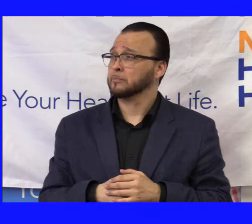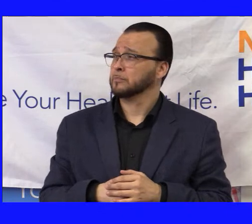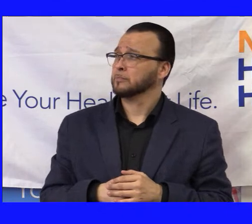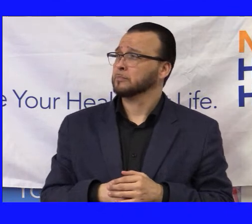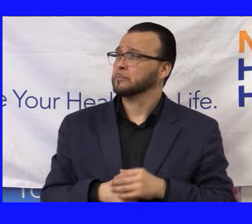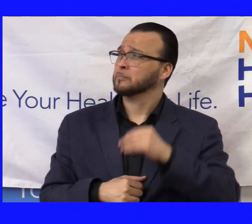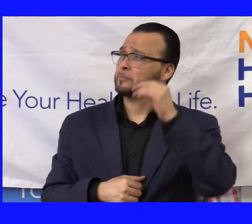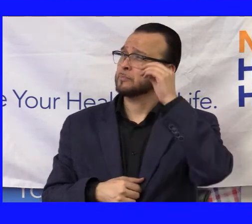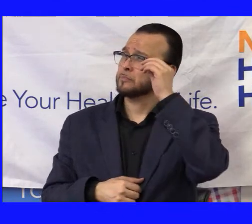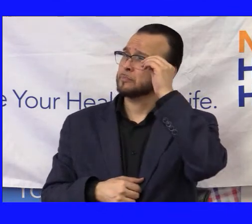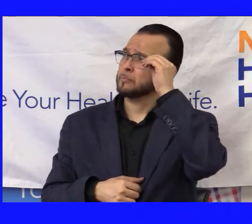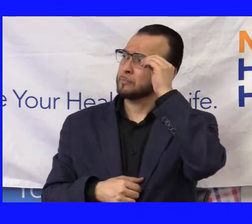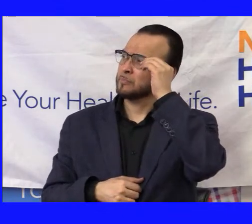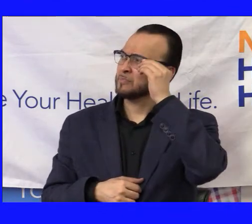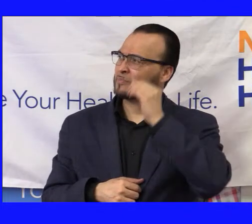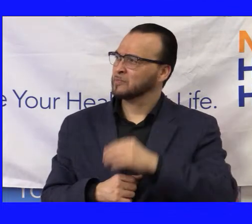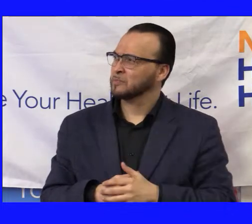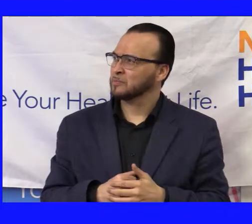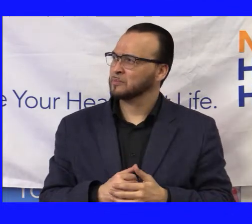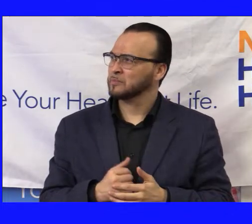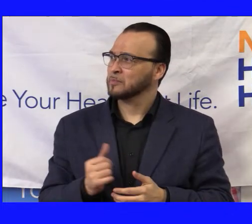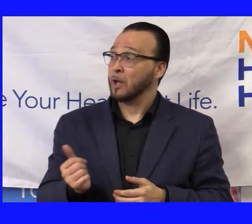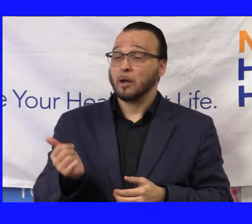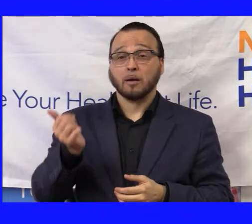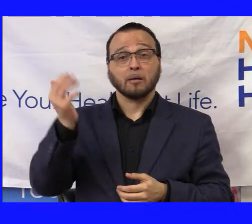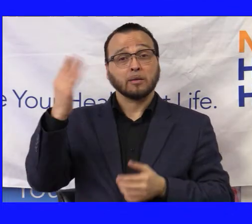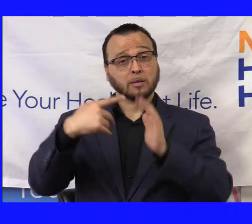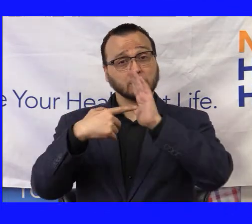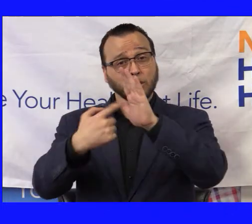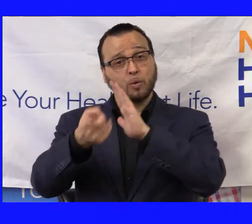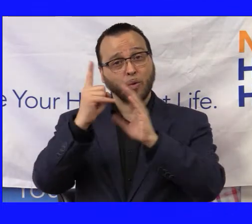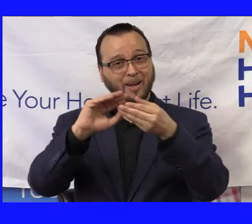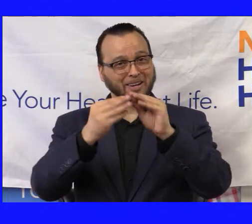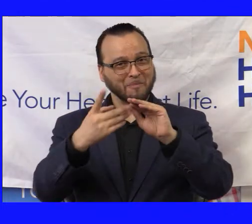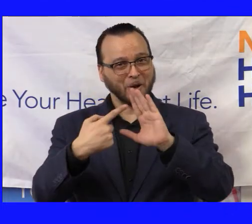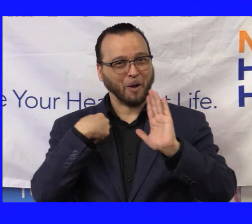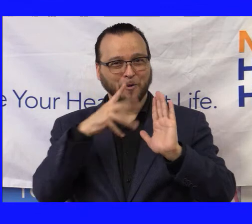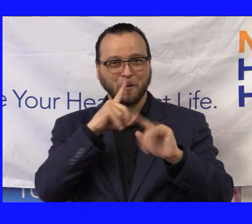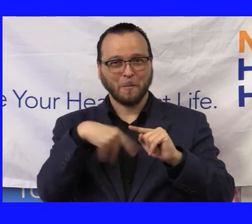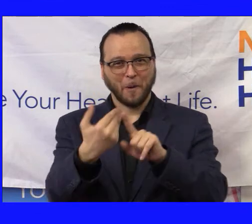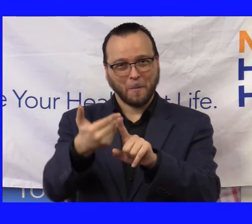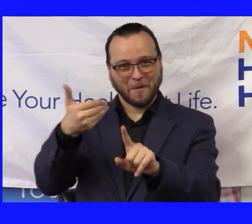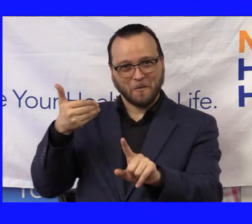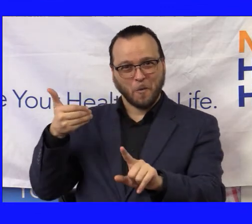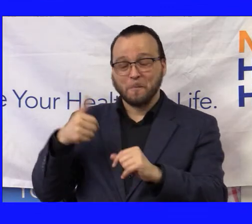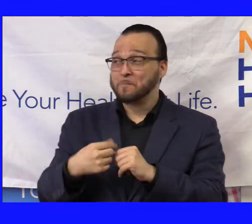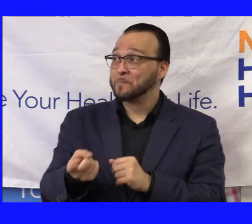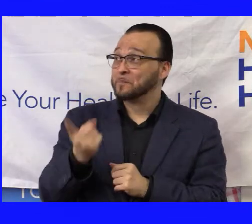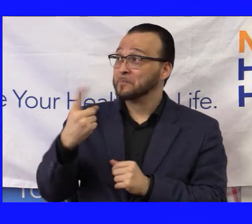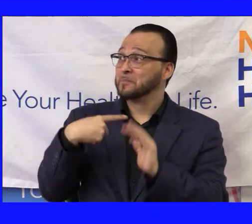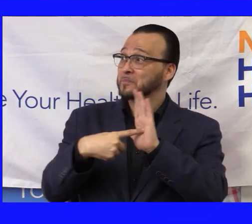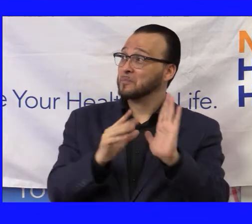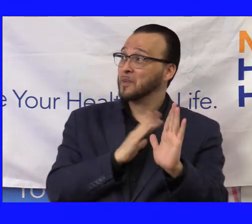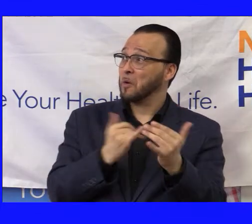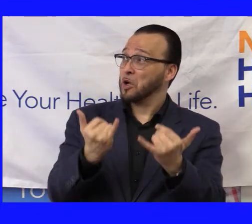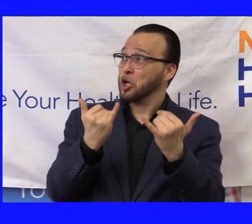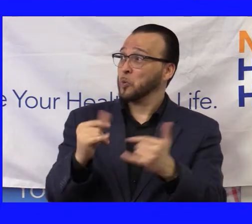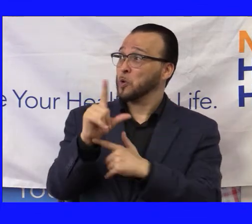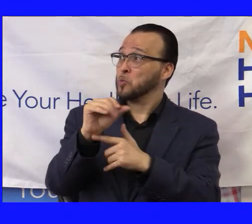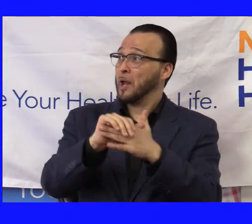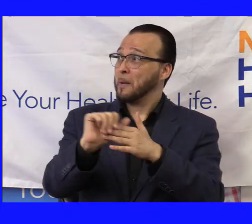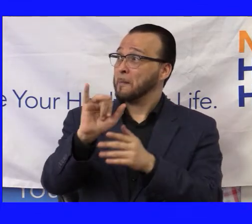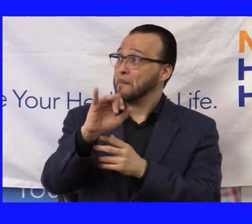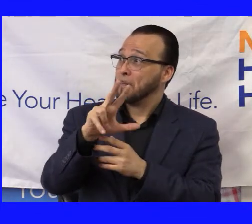This here shows one of the numbers I was referring to earlier, which is that our current $20 million for the not